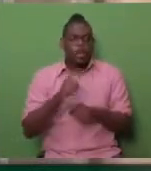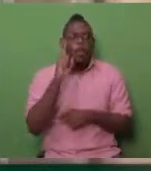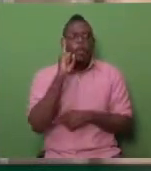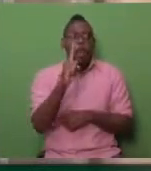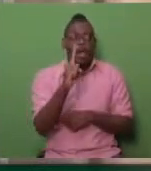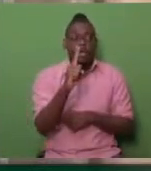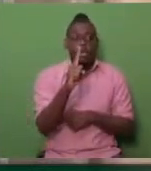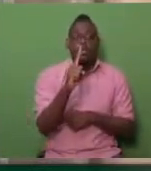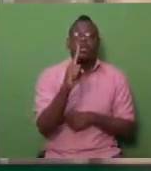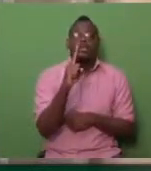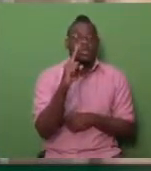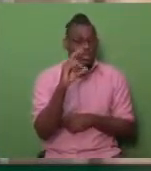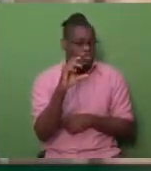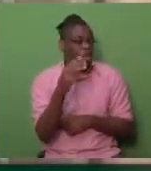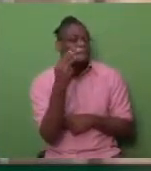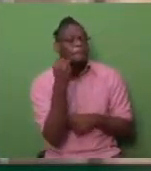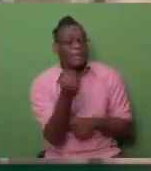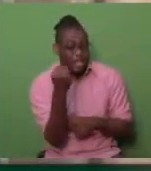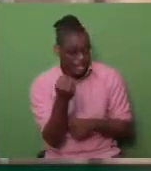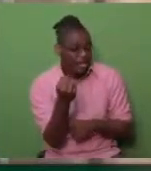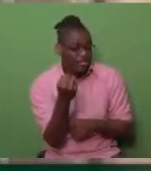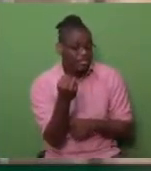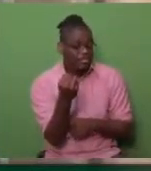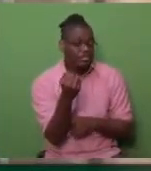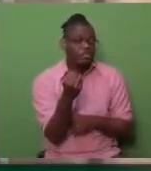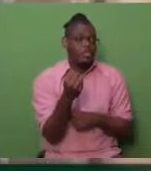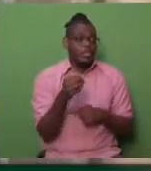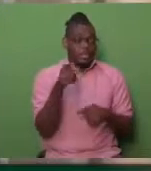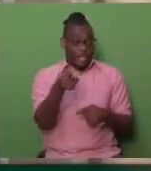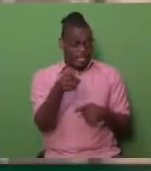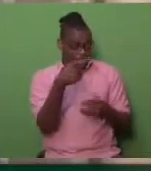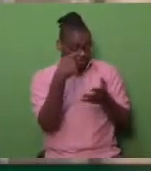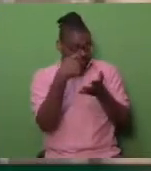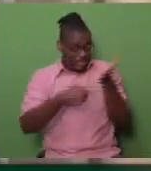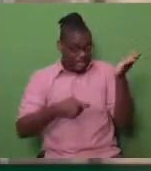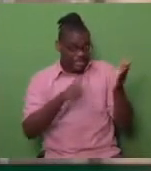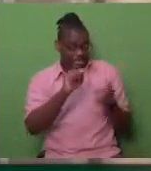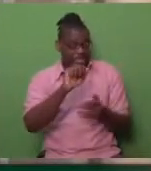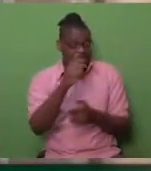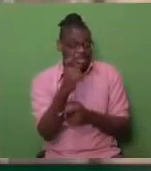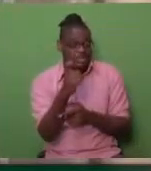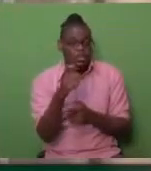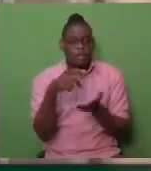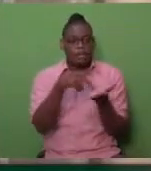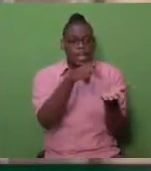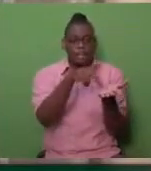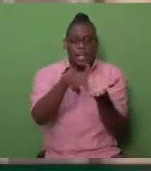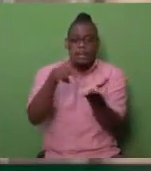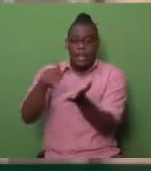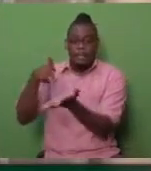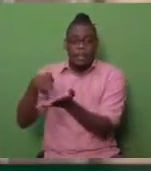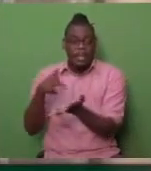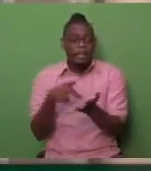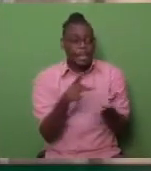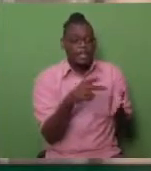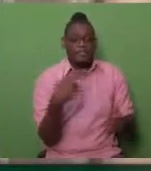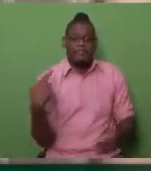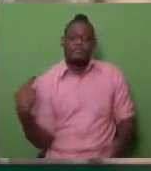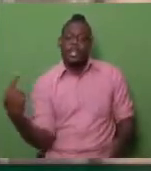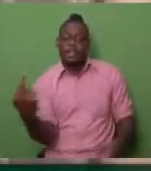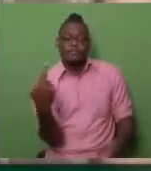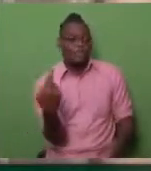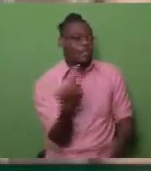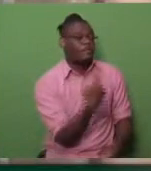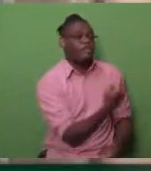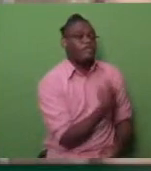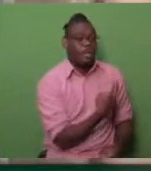well-oiled friends, but in its shameless conjure budget chooses to tell its starving, desperate, pauperized citizenry who are